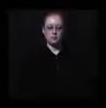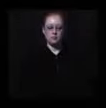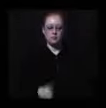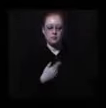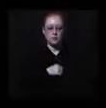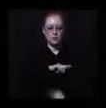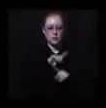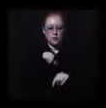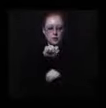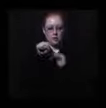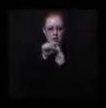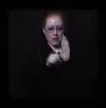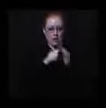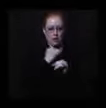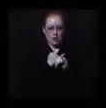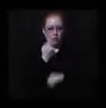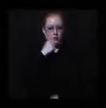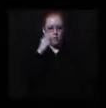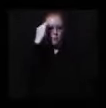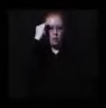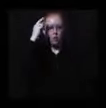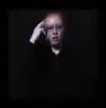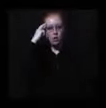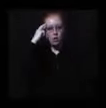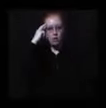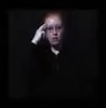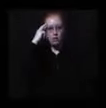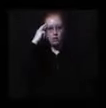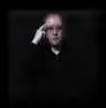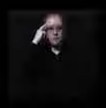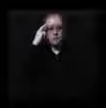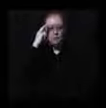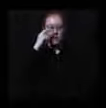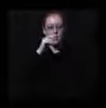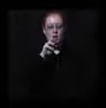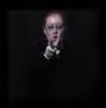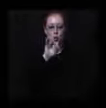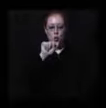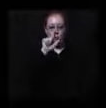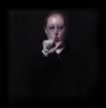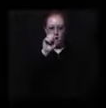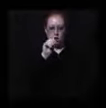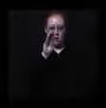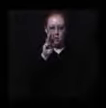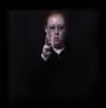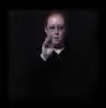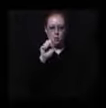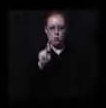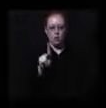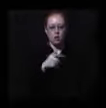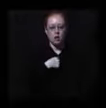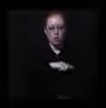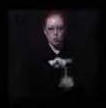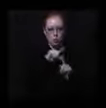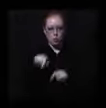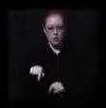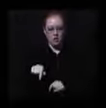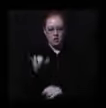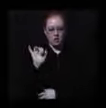Visited the state institutions for the mentally retarded, and I think particularly at Willowbrook that we have a situation that borders on